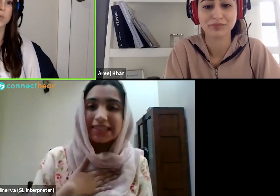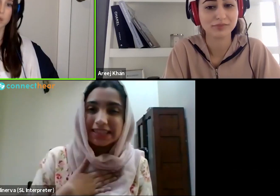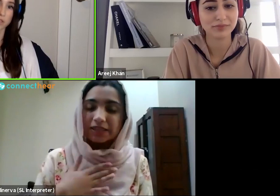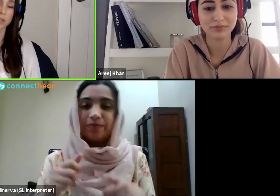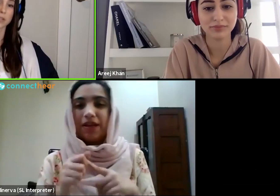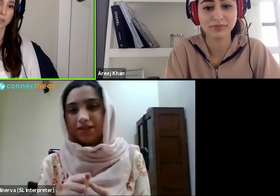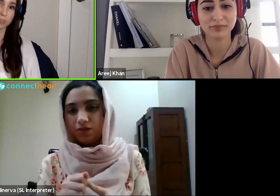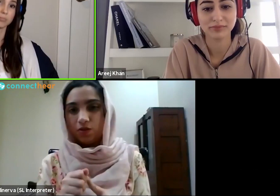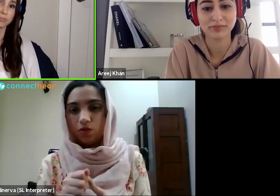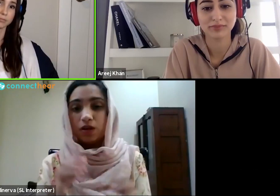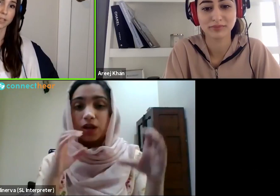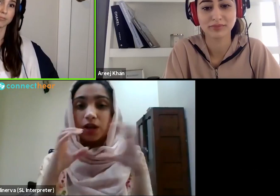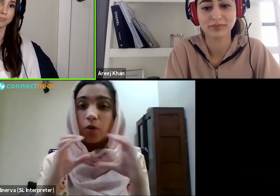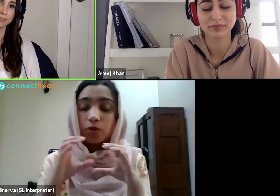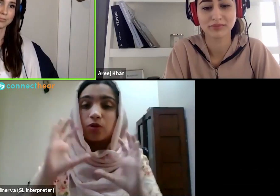other's communication needs even.